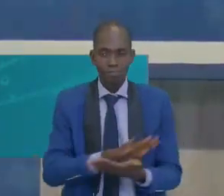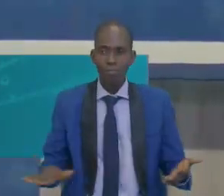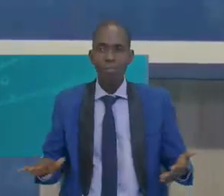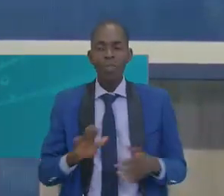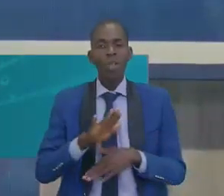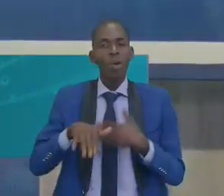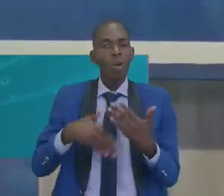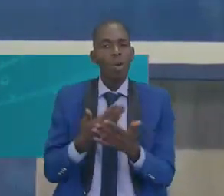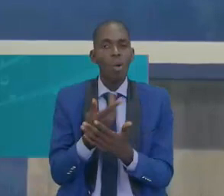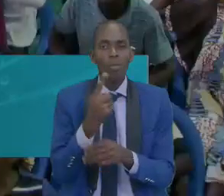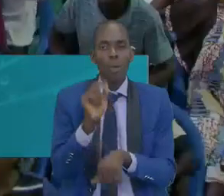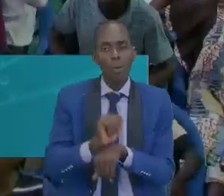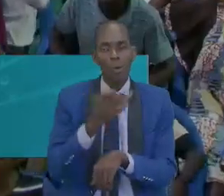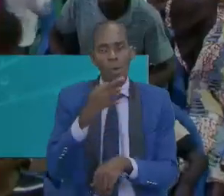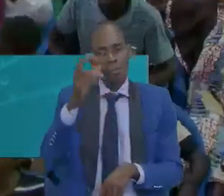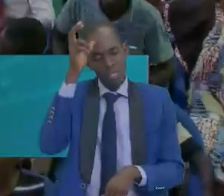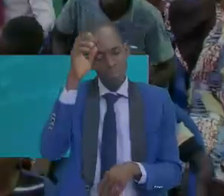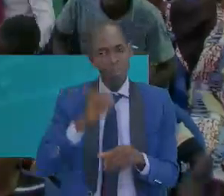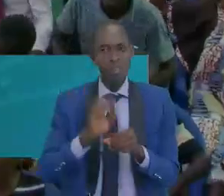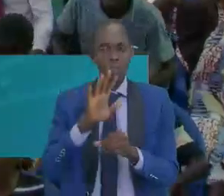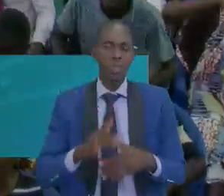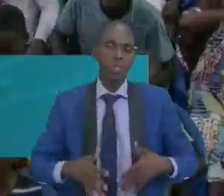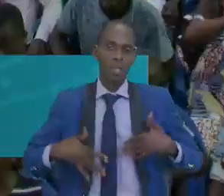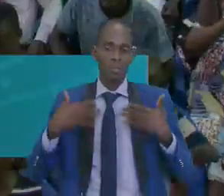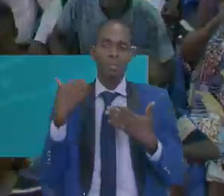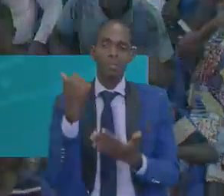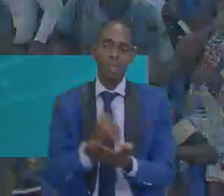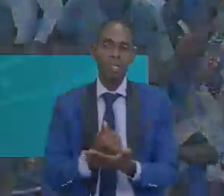the devil in your life.